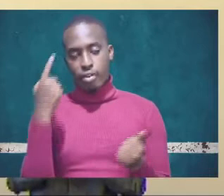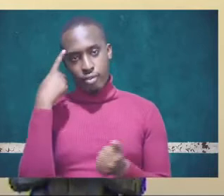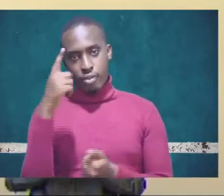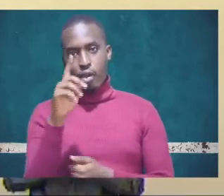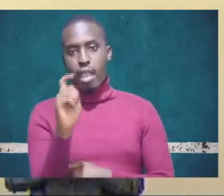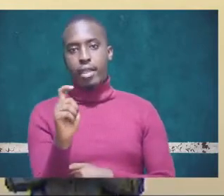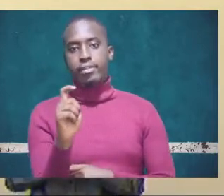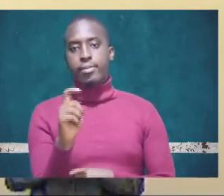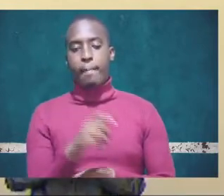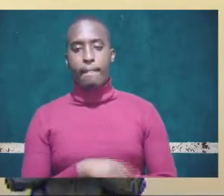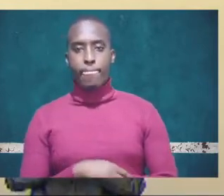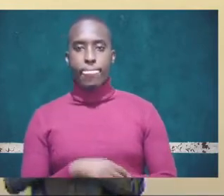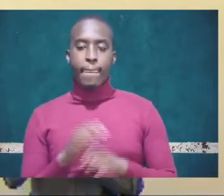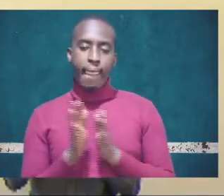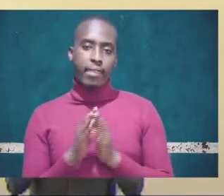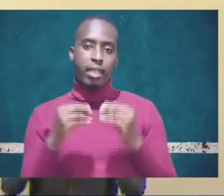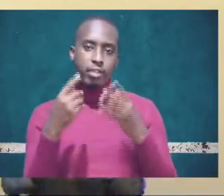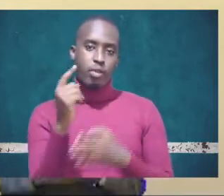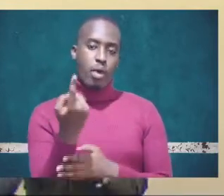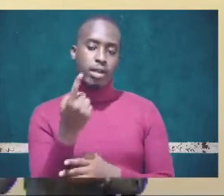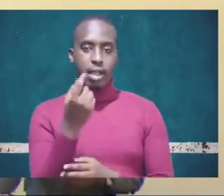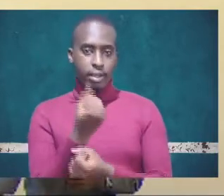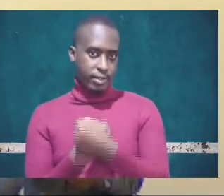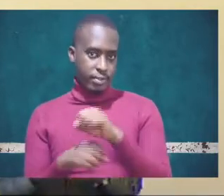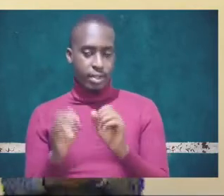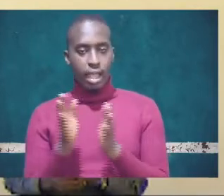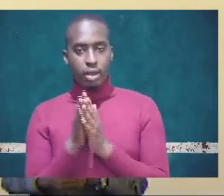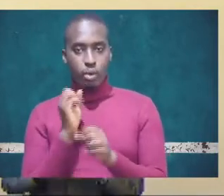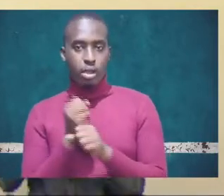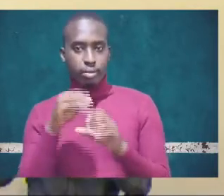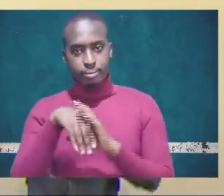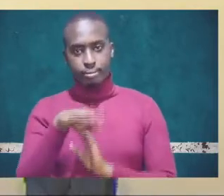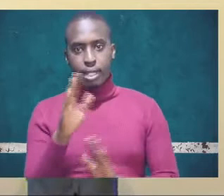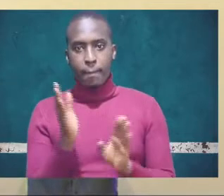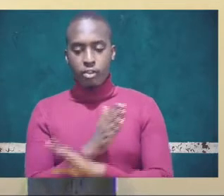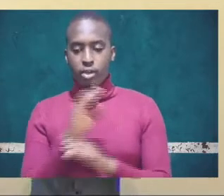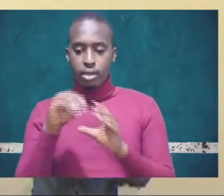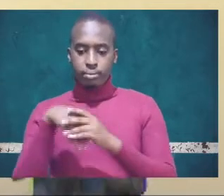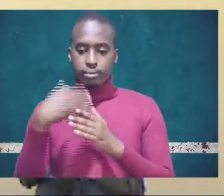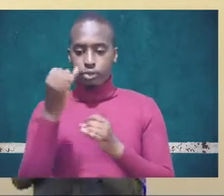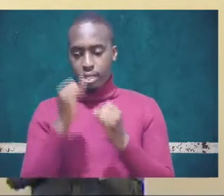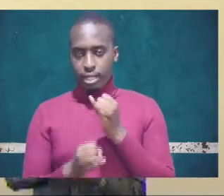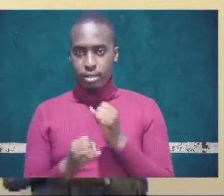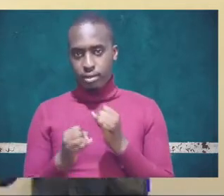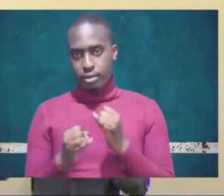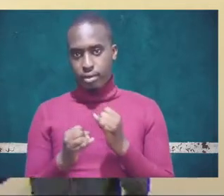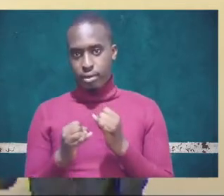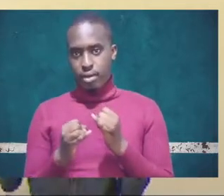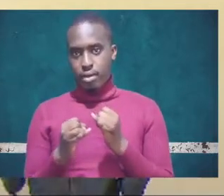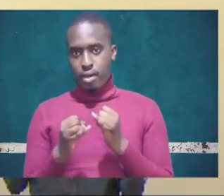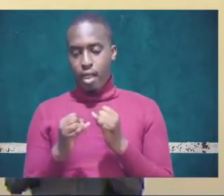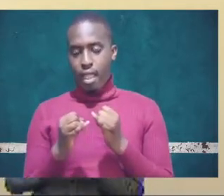for x. I want to give you one activity and you work on it before we go to the exercises. If you